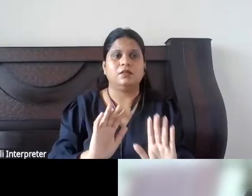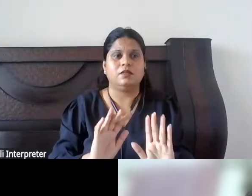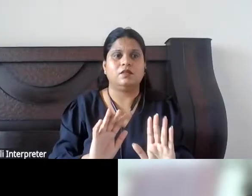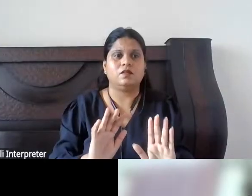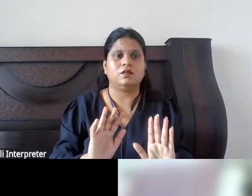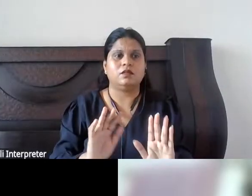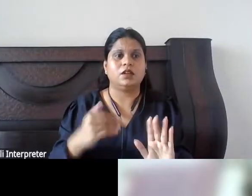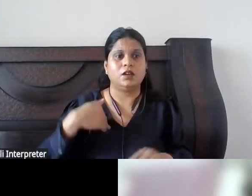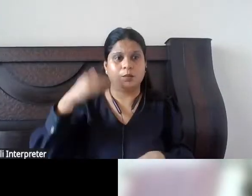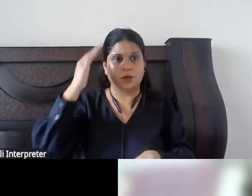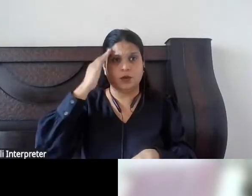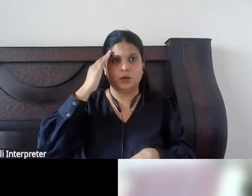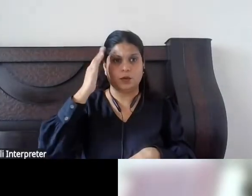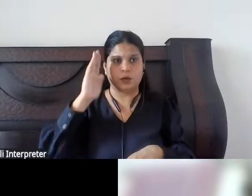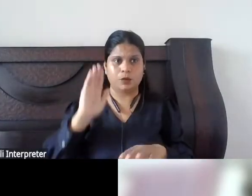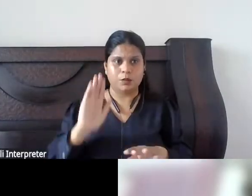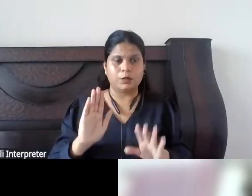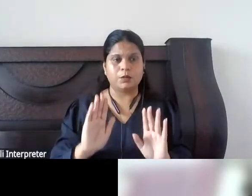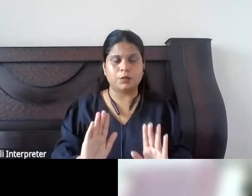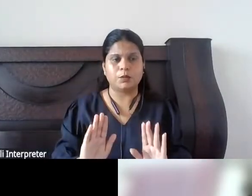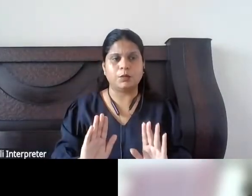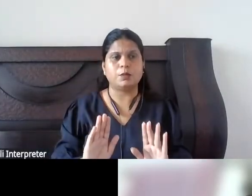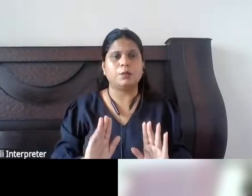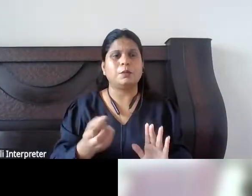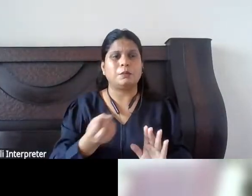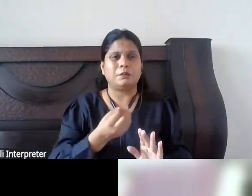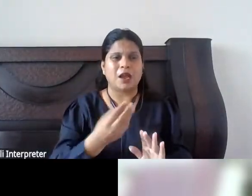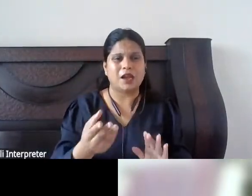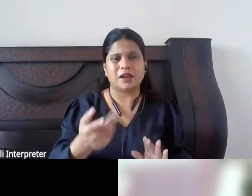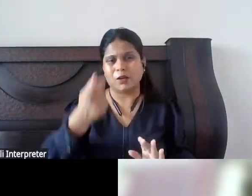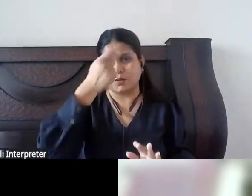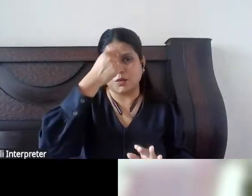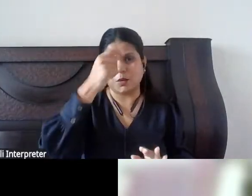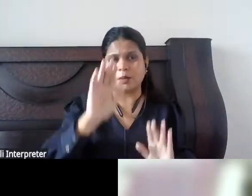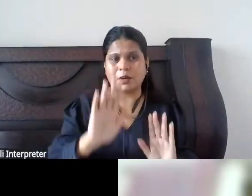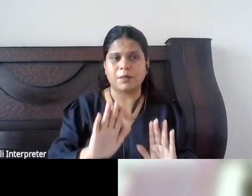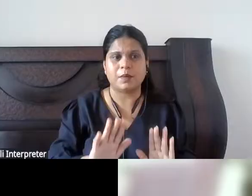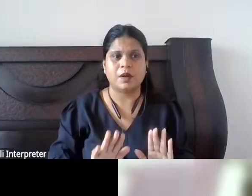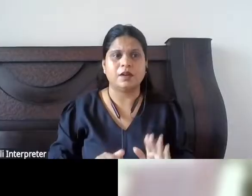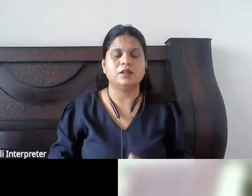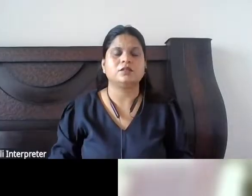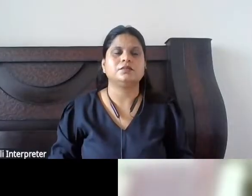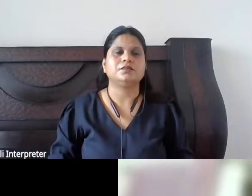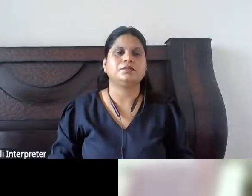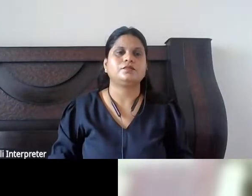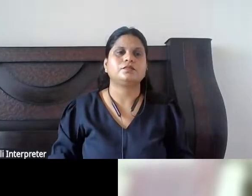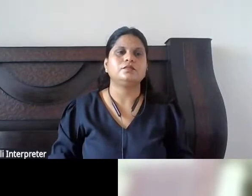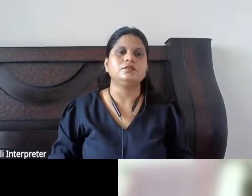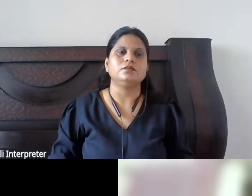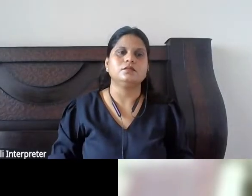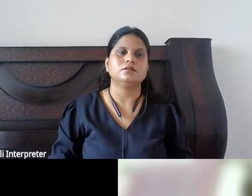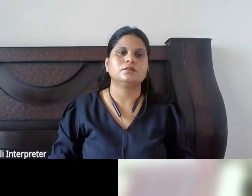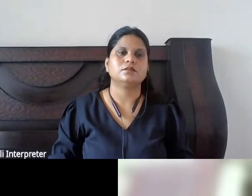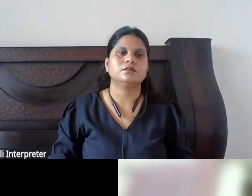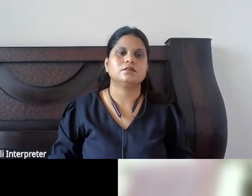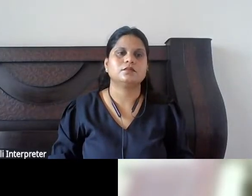know the restrictions that we face, and with the restrictions we know that we will definitely fall into